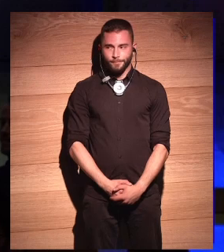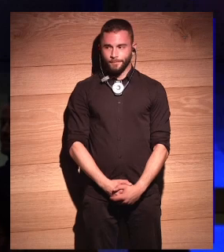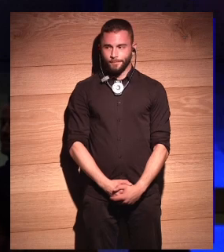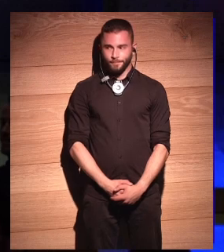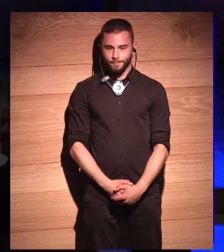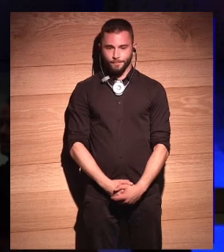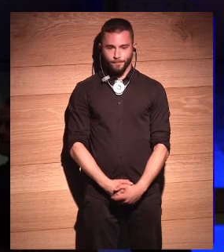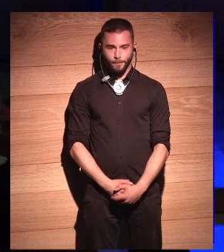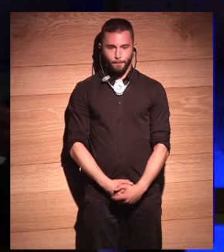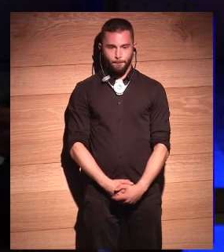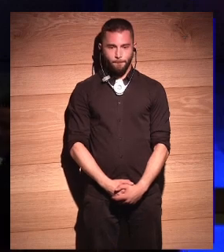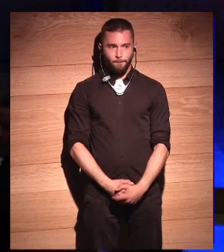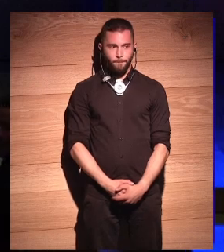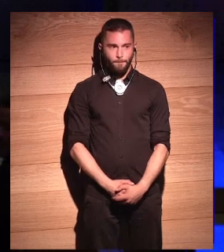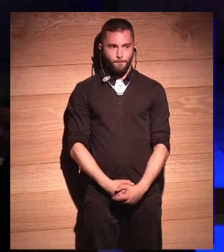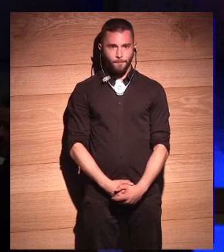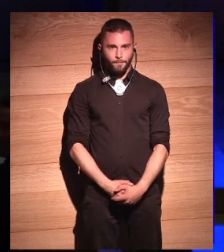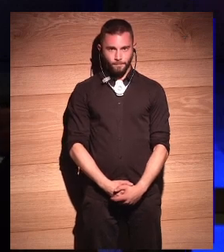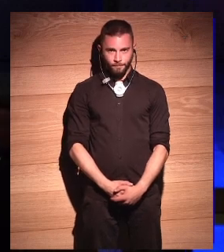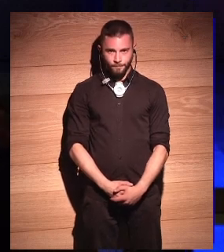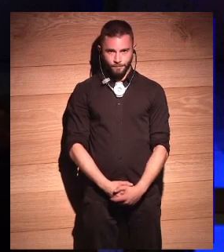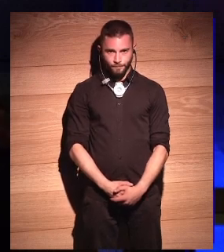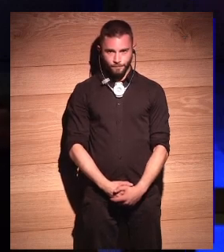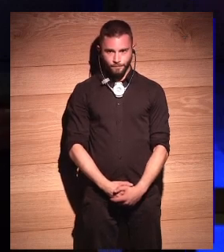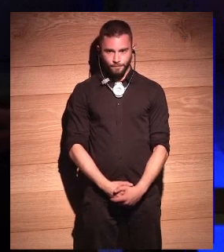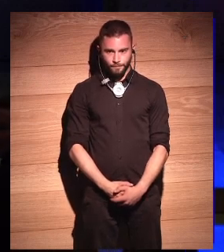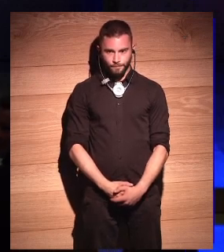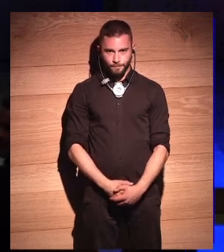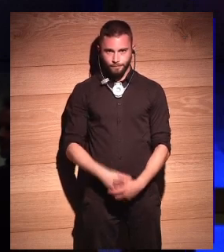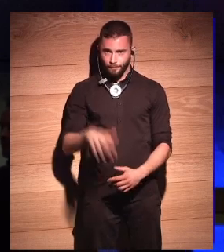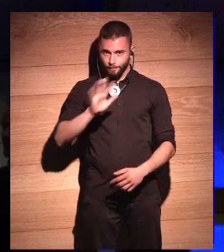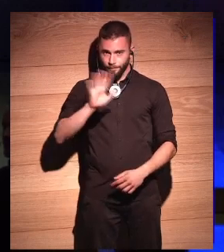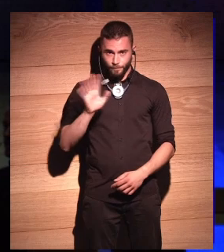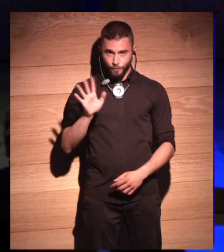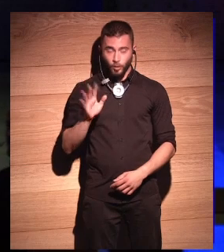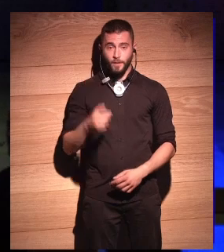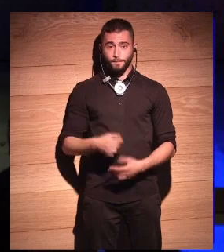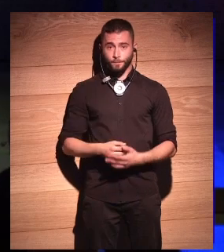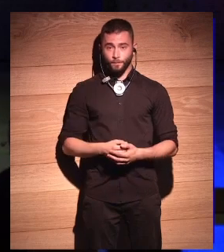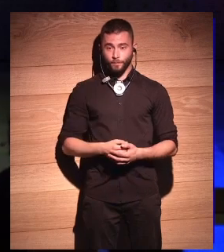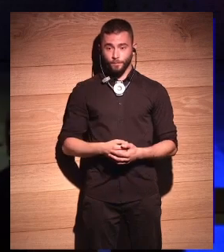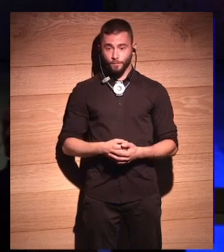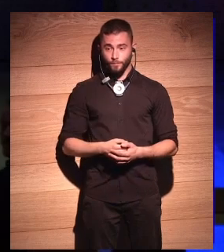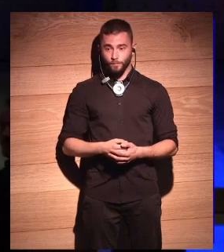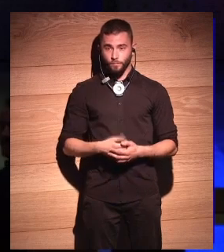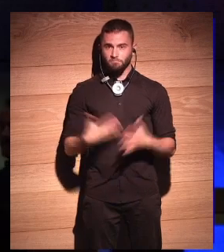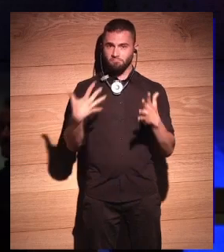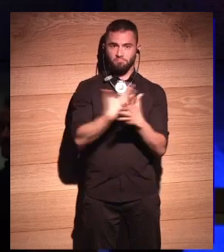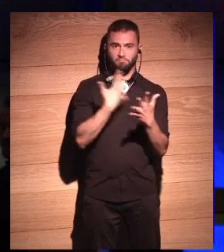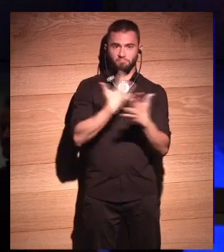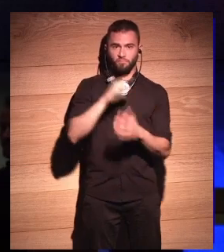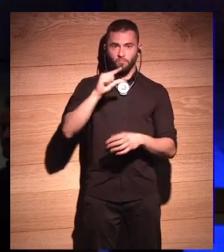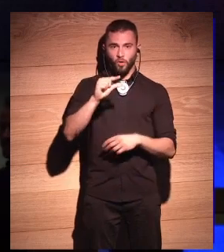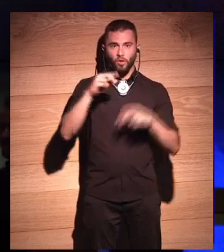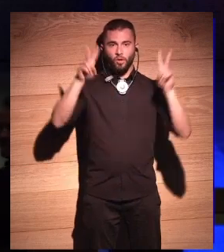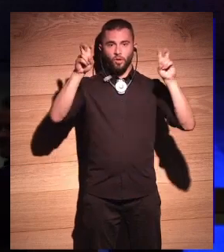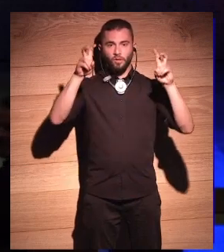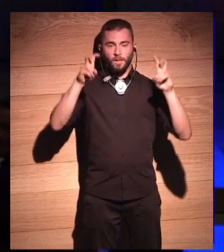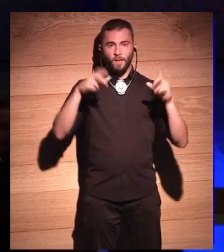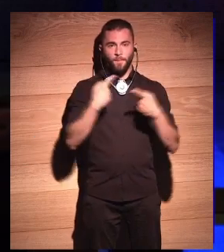Hi. Hi. How is important for you? Have you talked a bit about the choreography? How is important for you